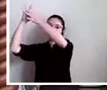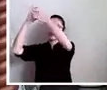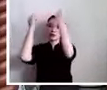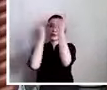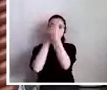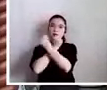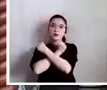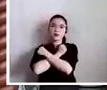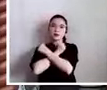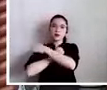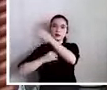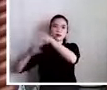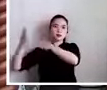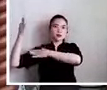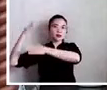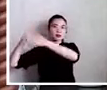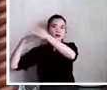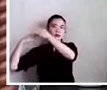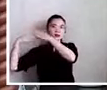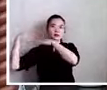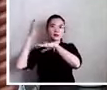sana ang tao